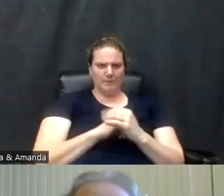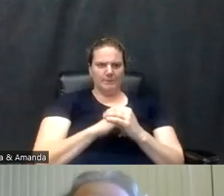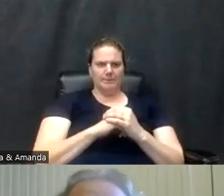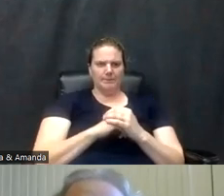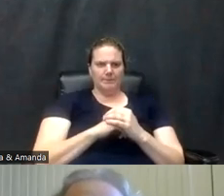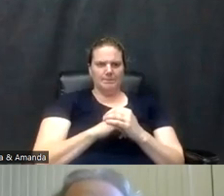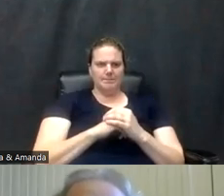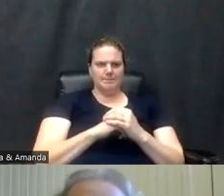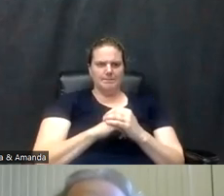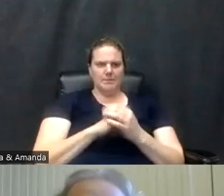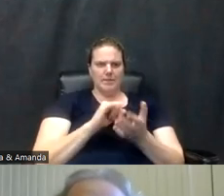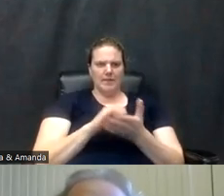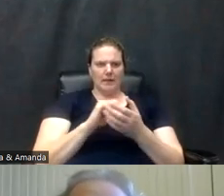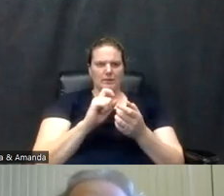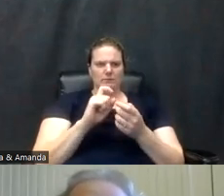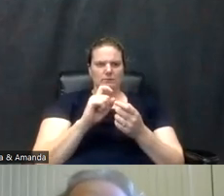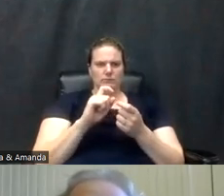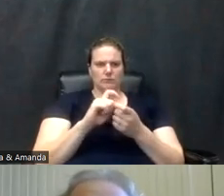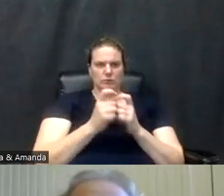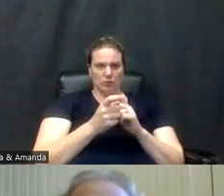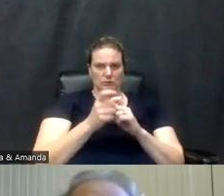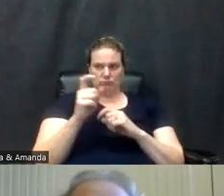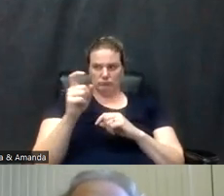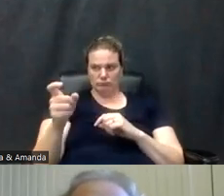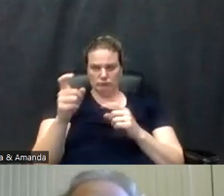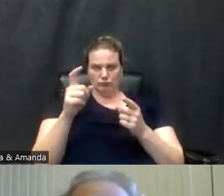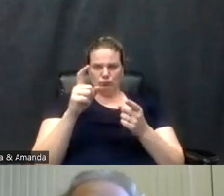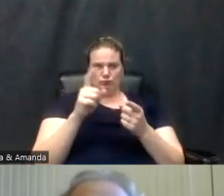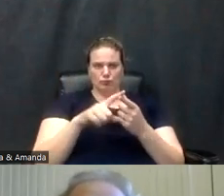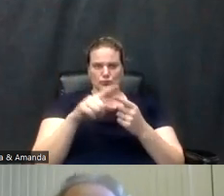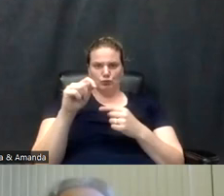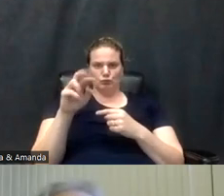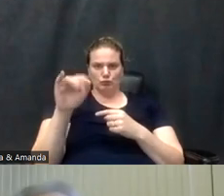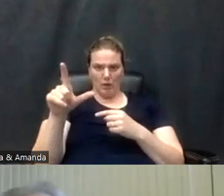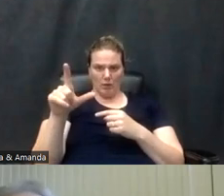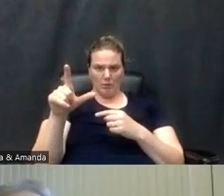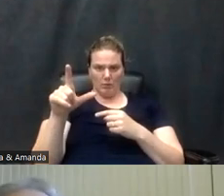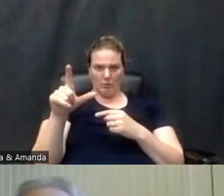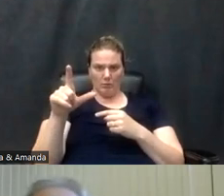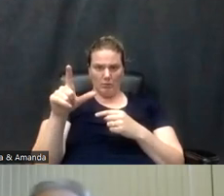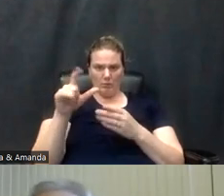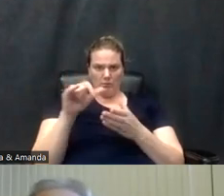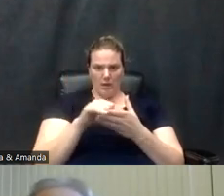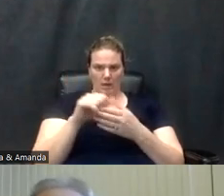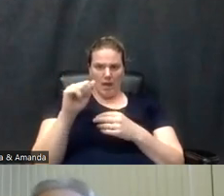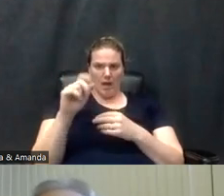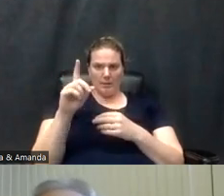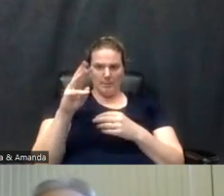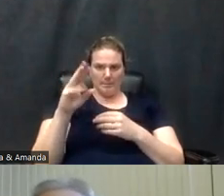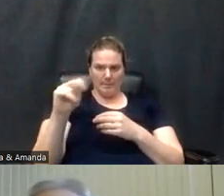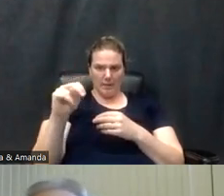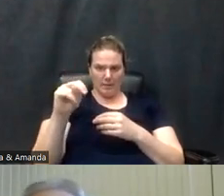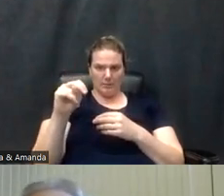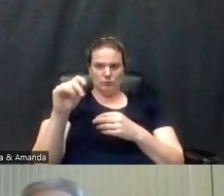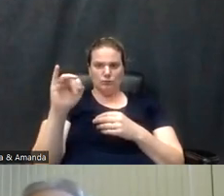that it gets turned over to a trial, an administrative trial, where they have